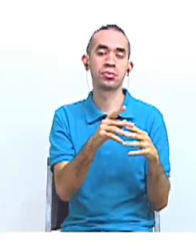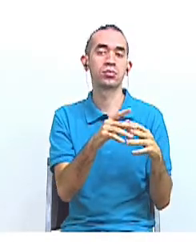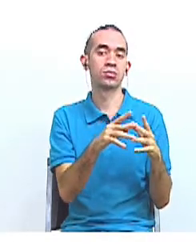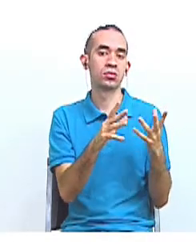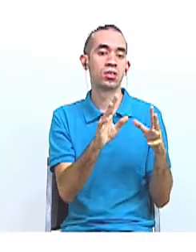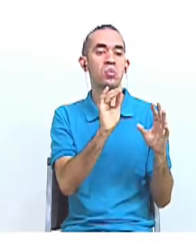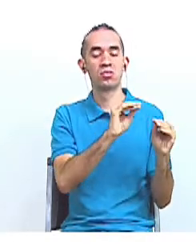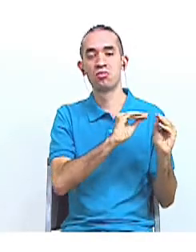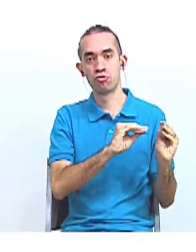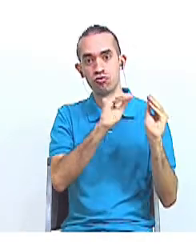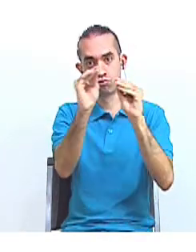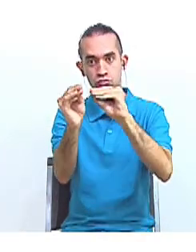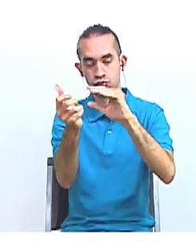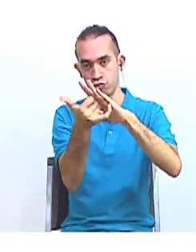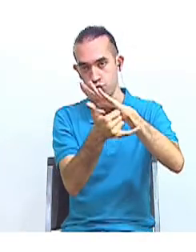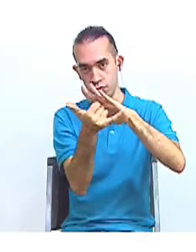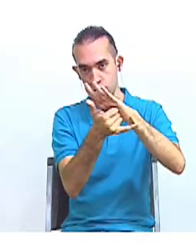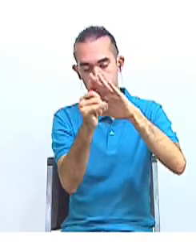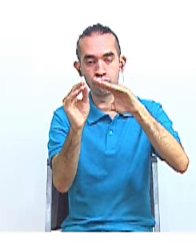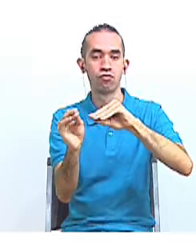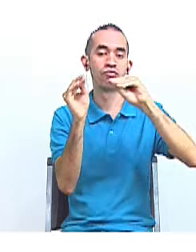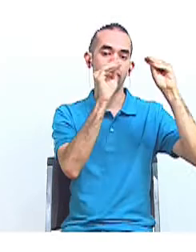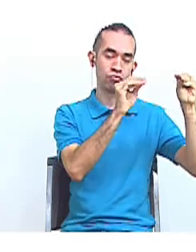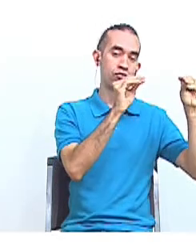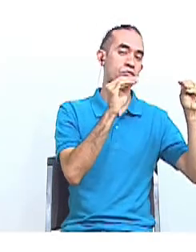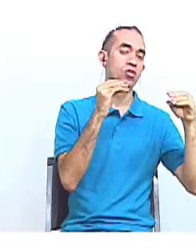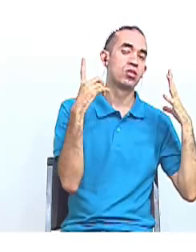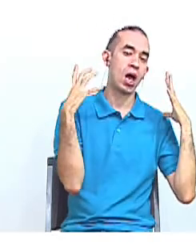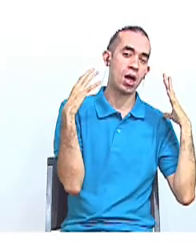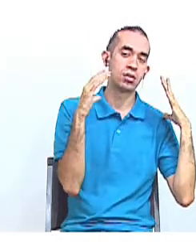New York and Los Angeles, right?